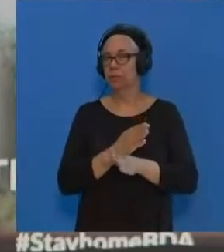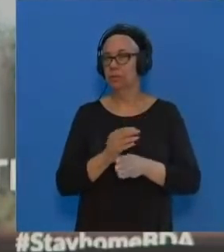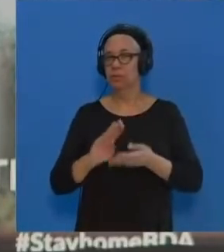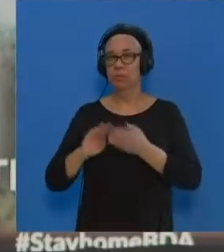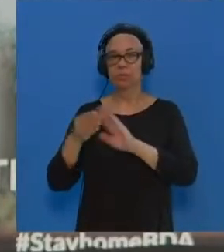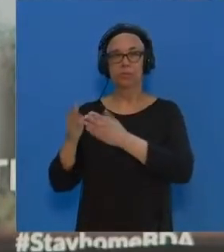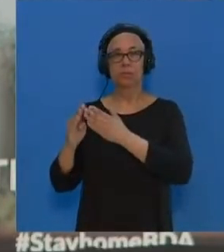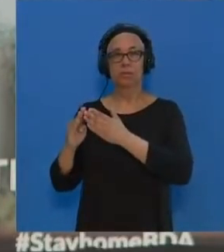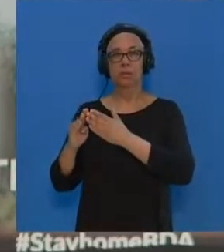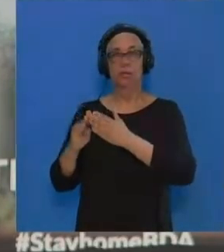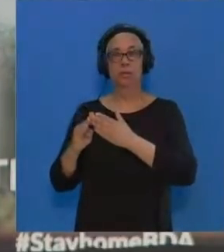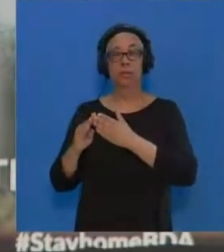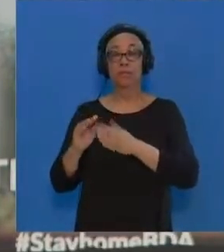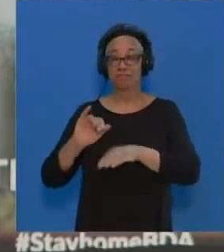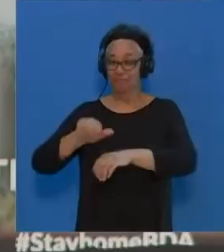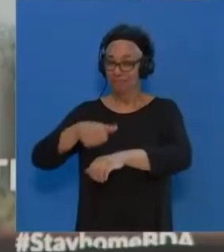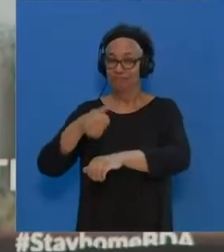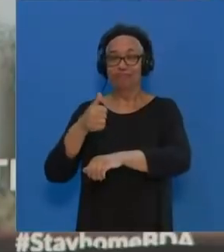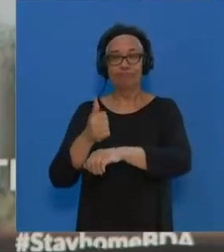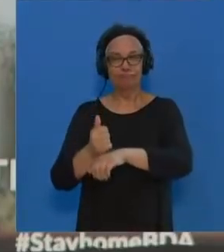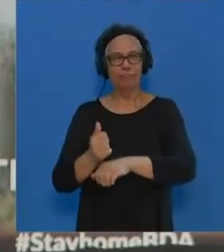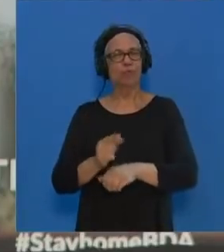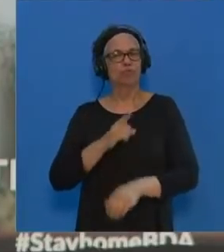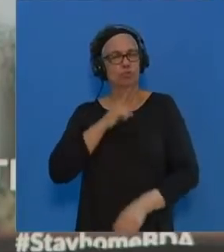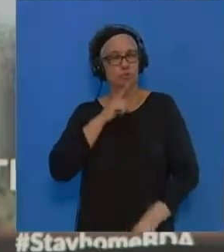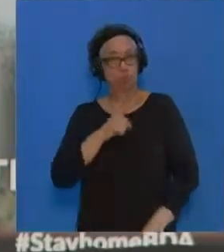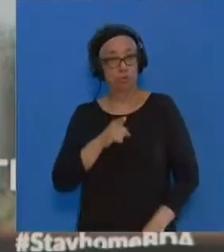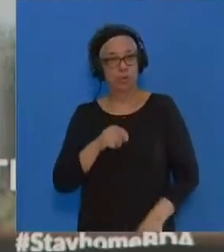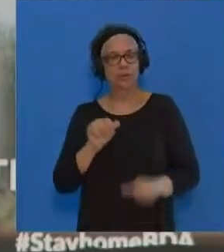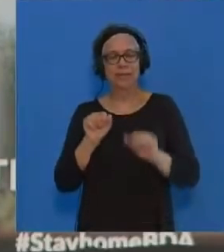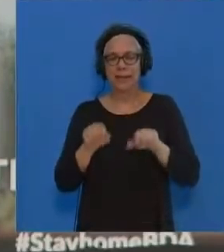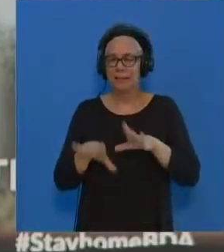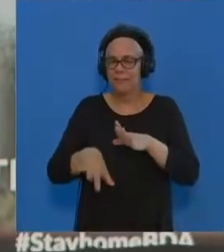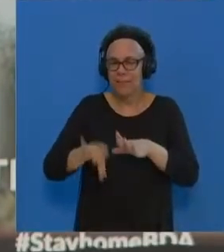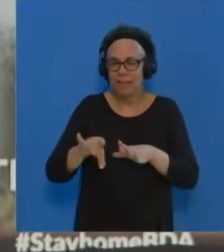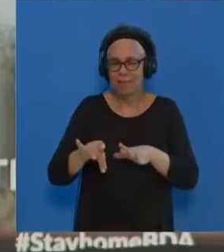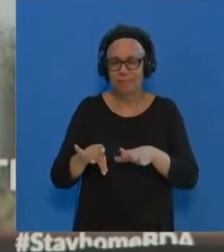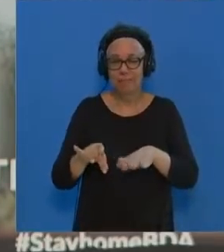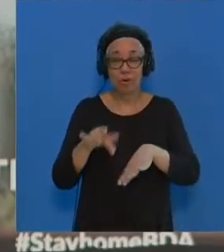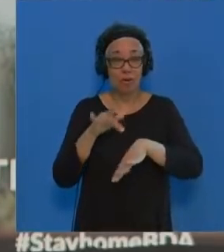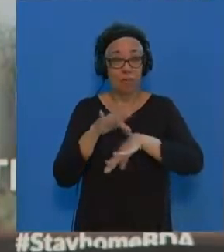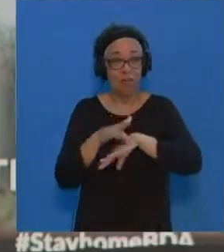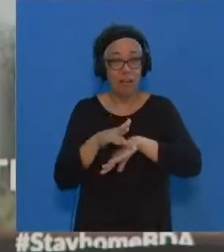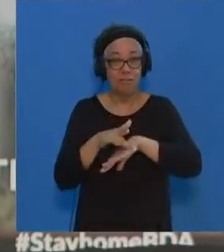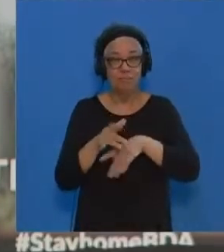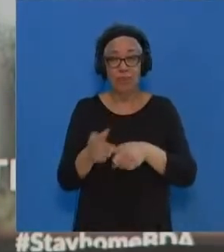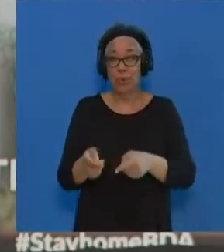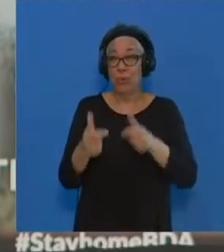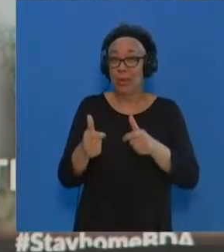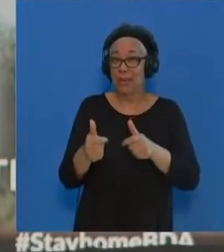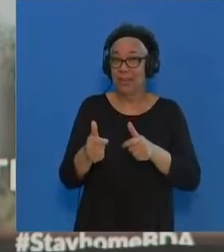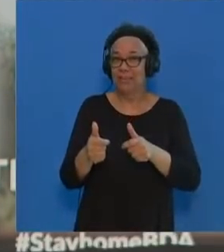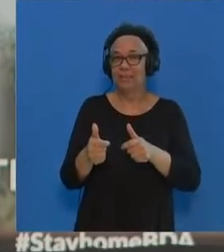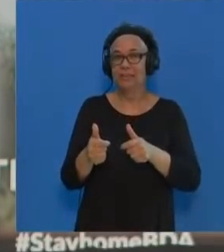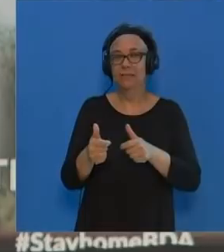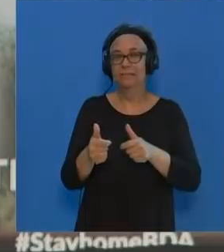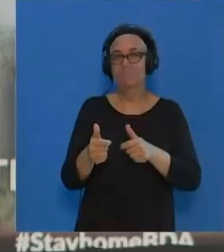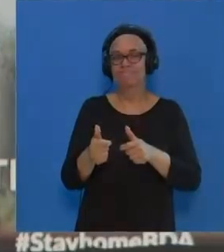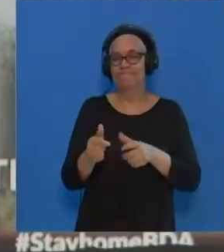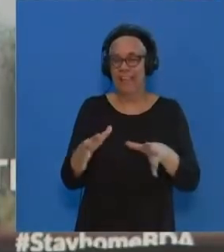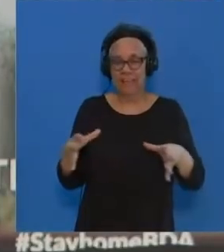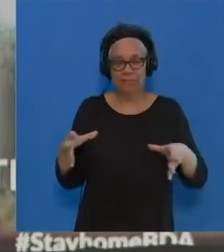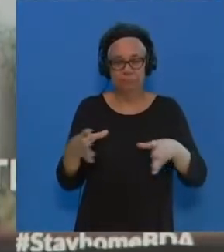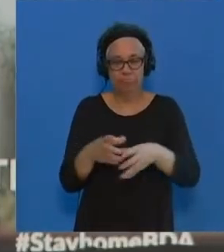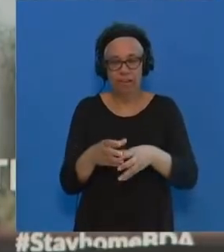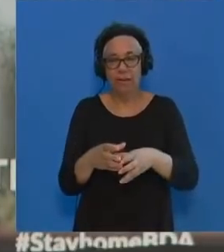With these measures in place, we are confident we can detect early, detect quickly, and contain any positive